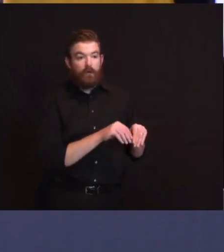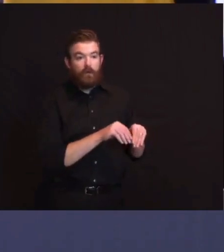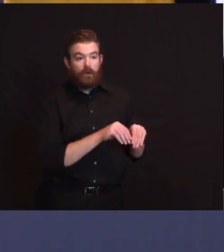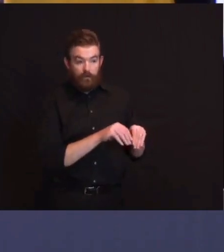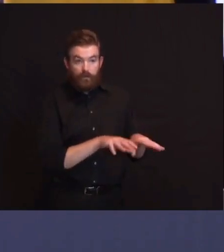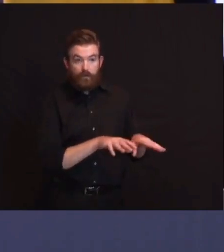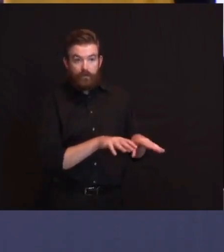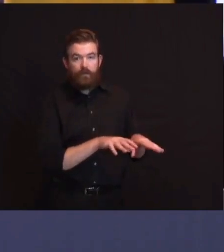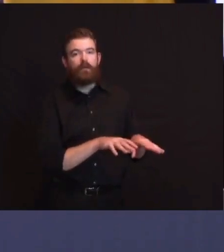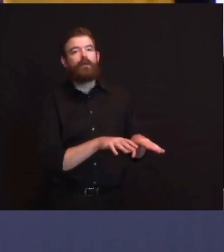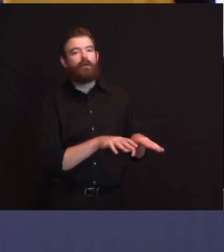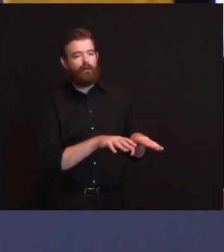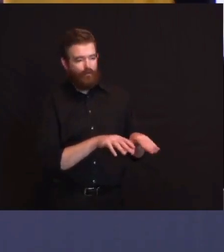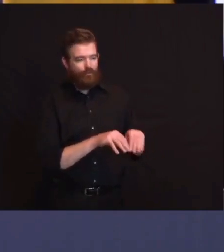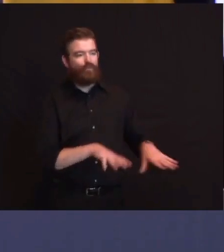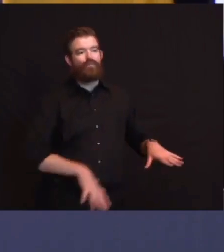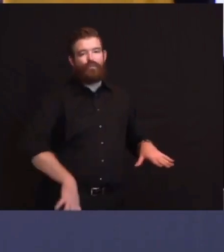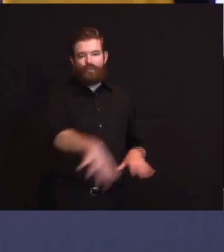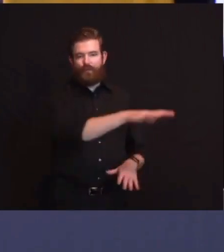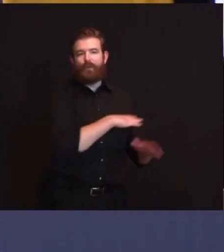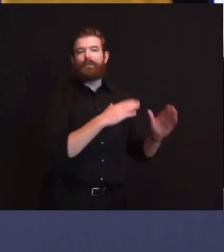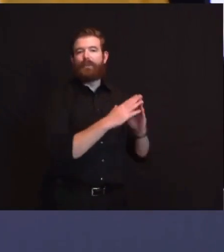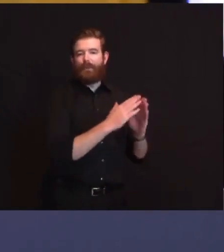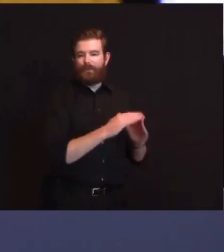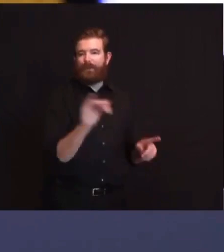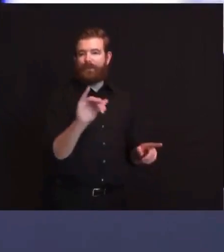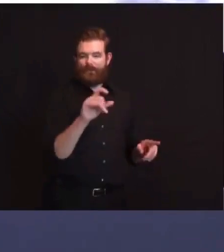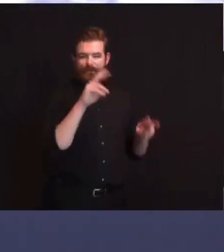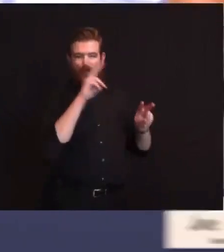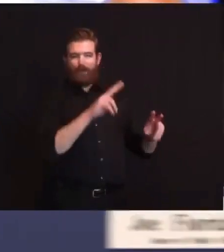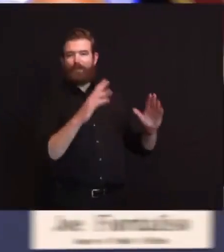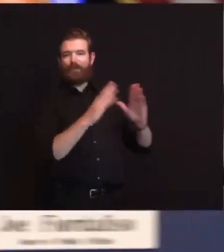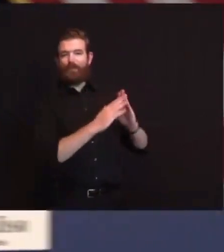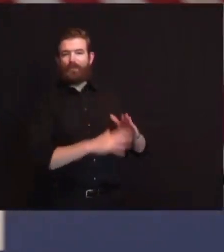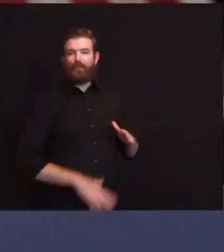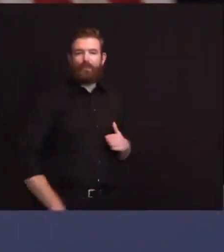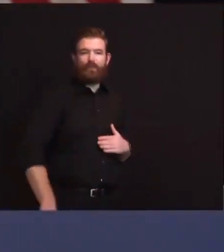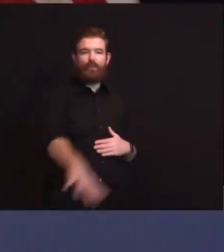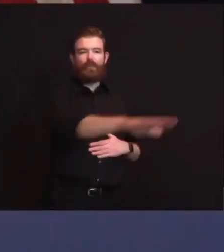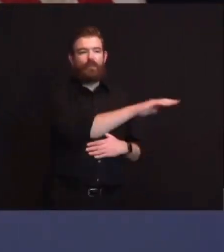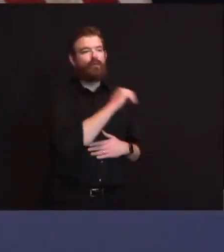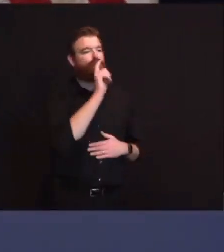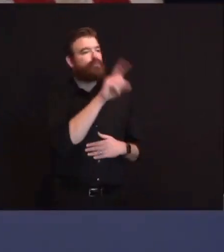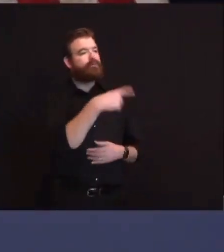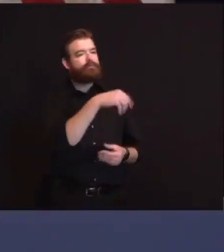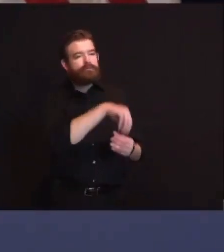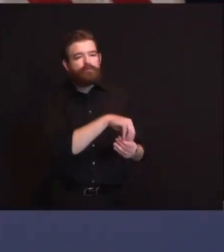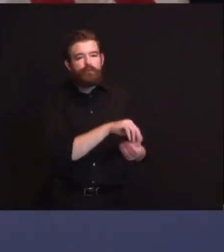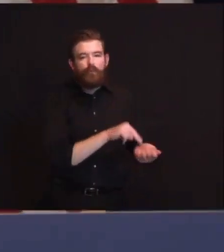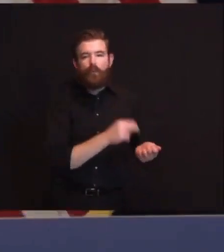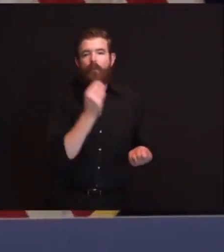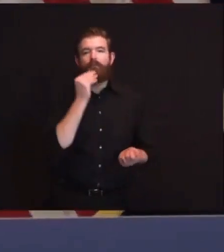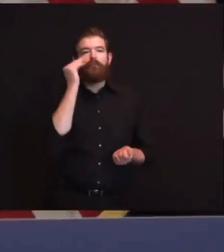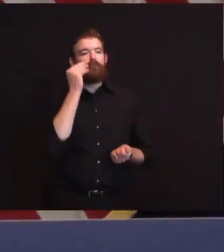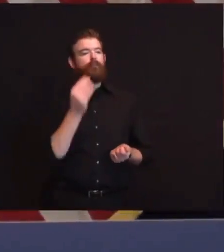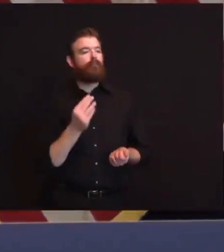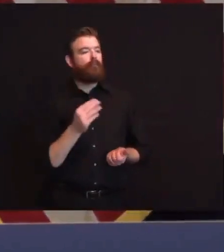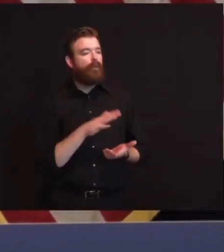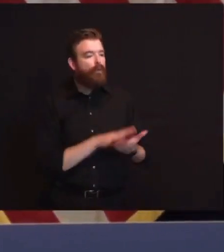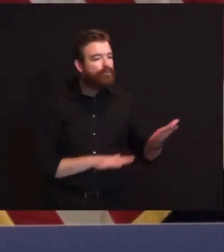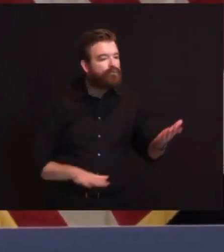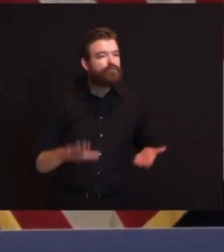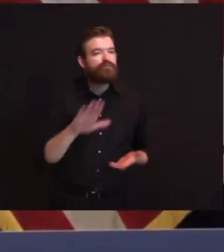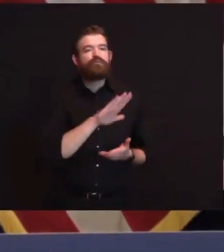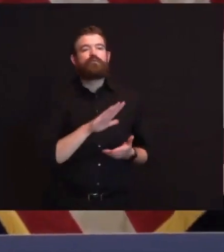comment on Brent's question about anybody not going along with us? Yes, and I won't put anybody on the spot, certainly. But